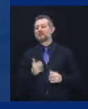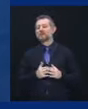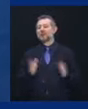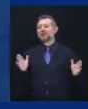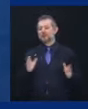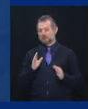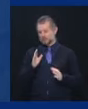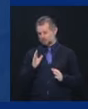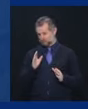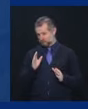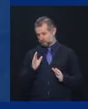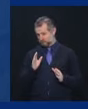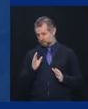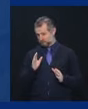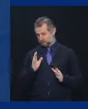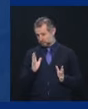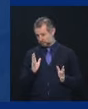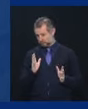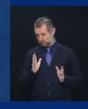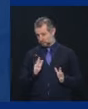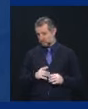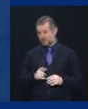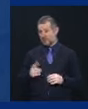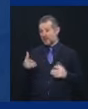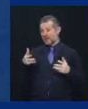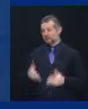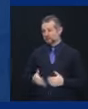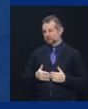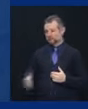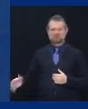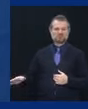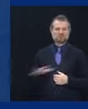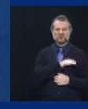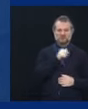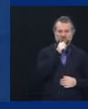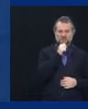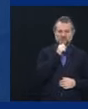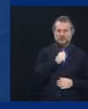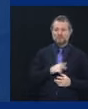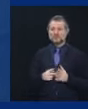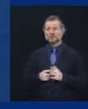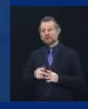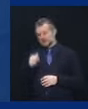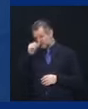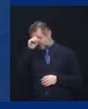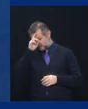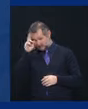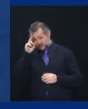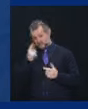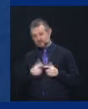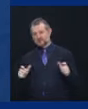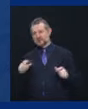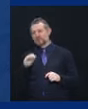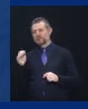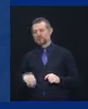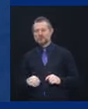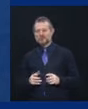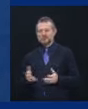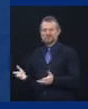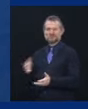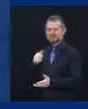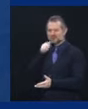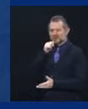are all private. So hospitals are private. Pharmacies are private, CVS, Walgreens, et